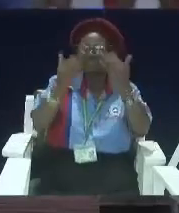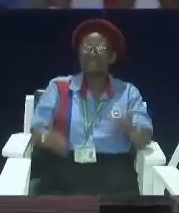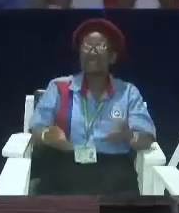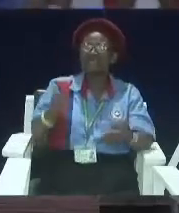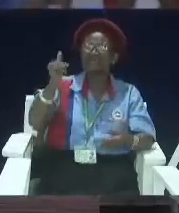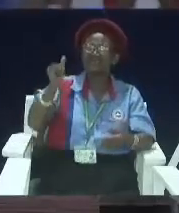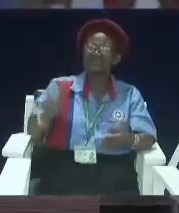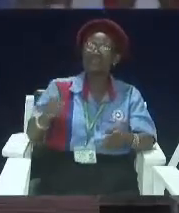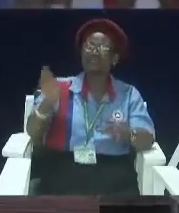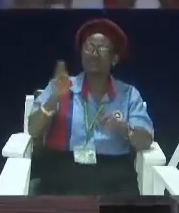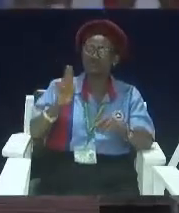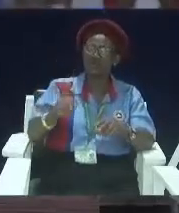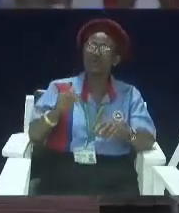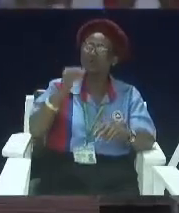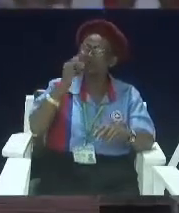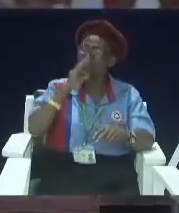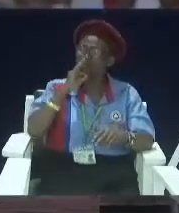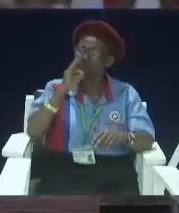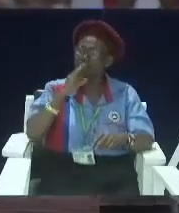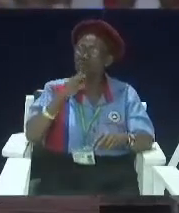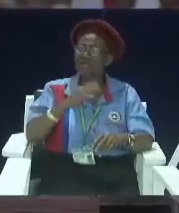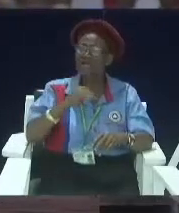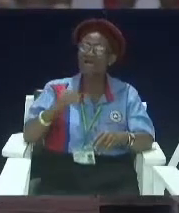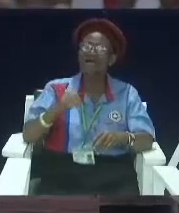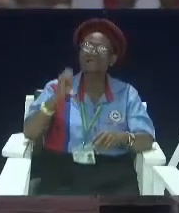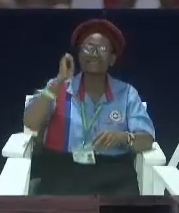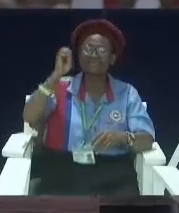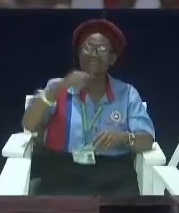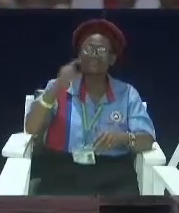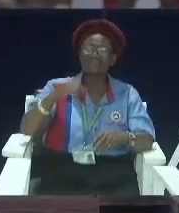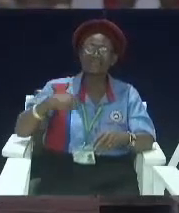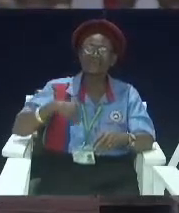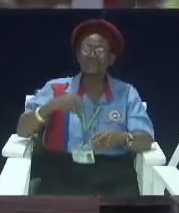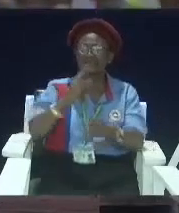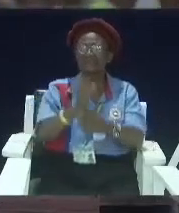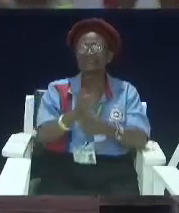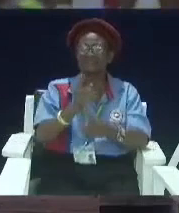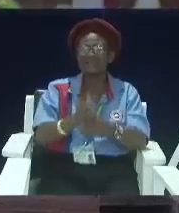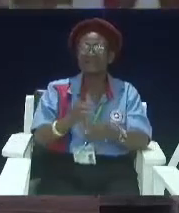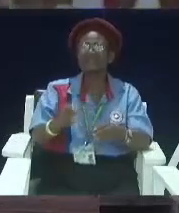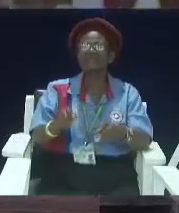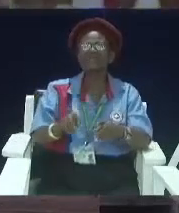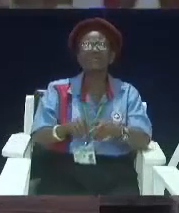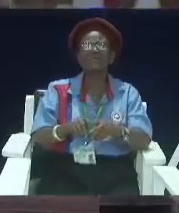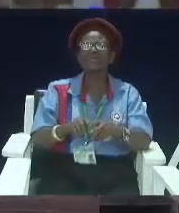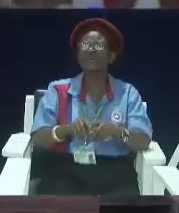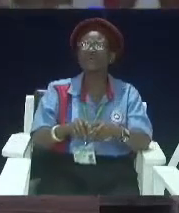And he said, you will depreciate so steadily until you finally die.